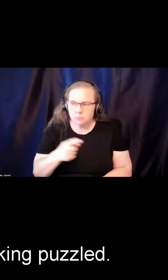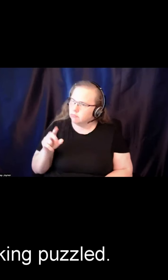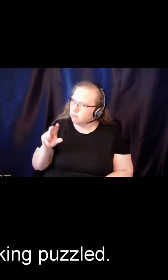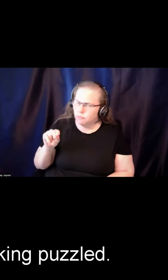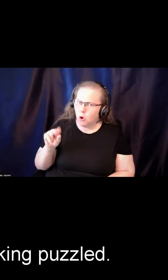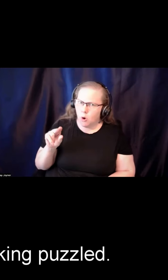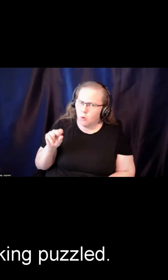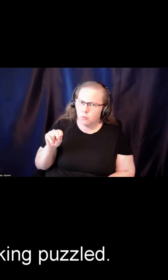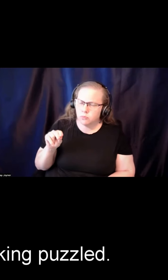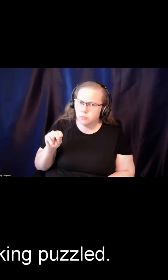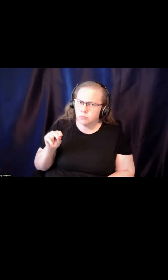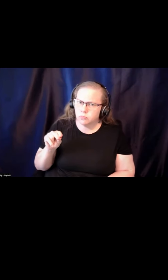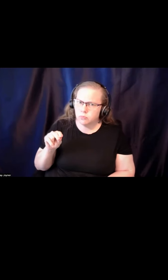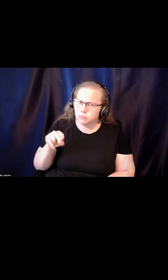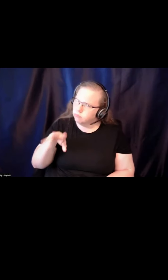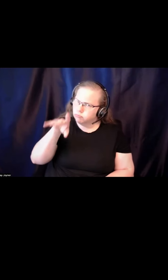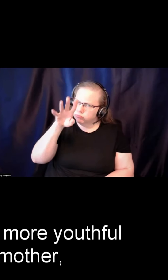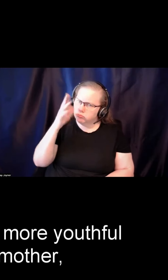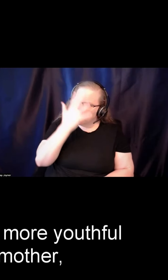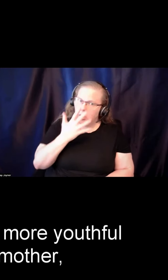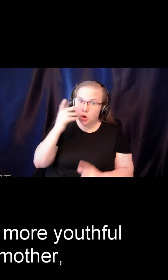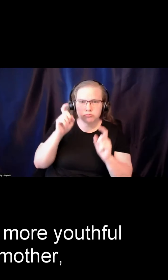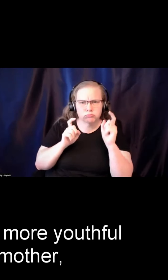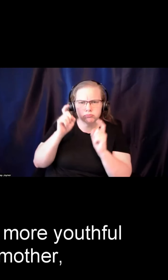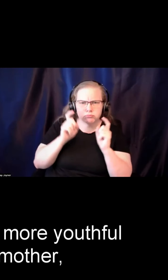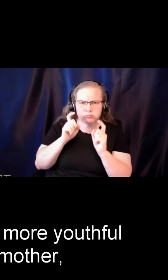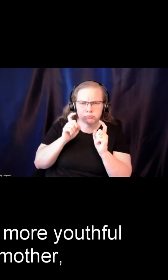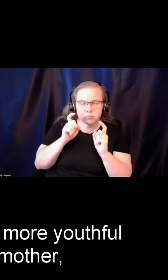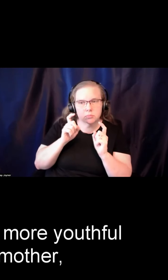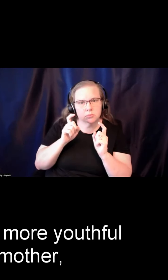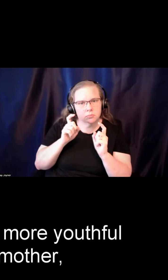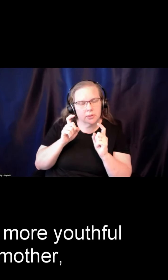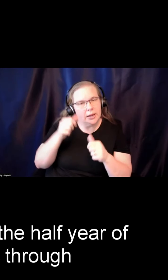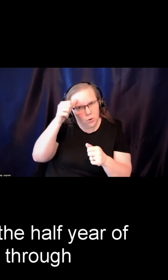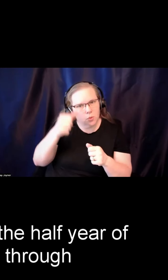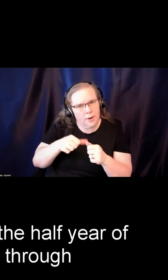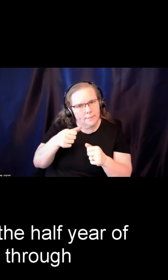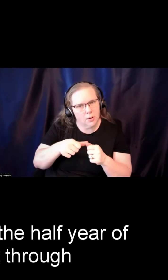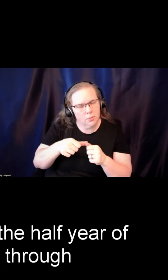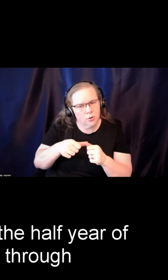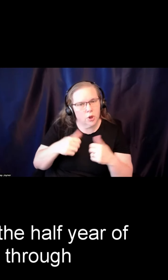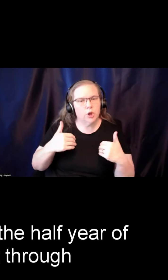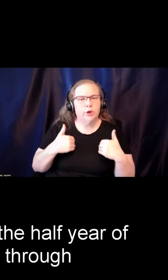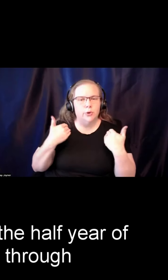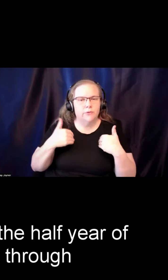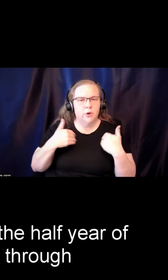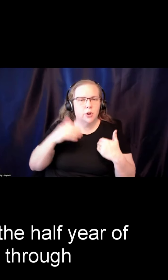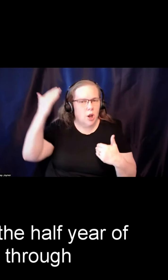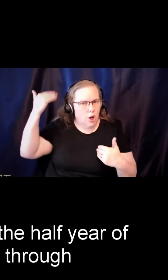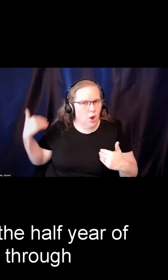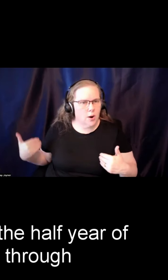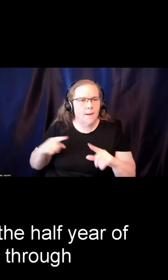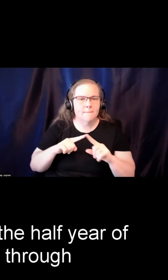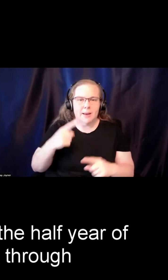he said, looking puzzled. He remembers the more youthful, long-haired mother, it turns out, but not the half-year